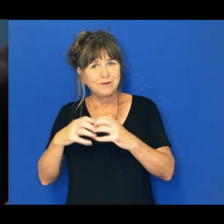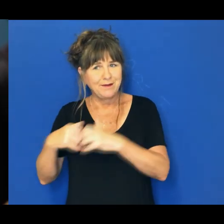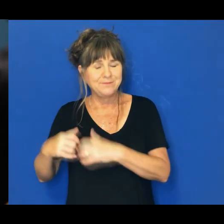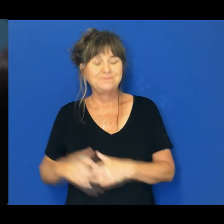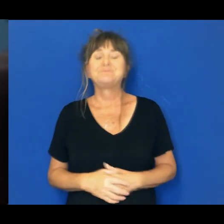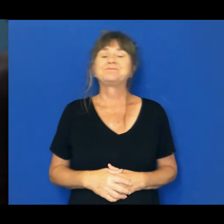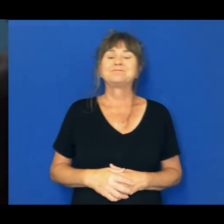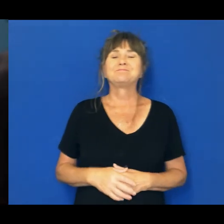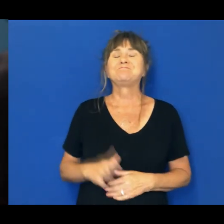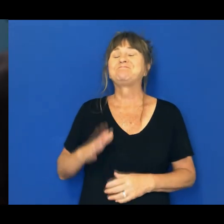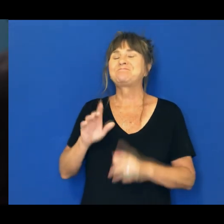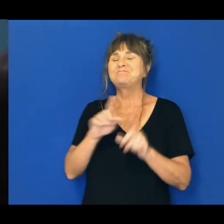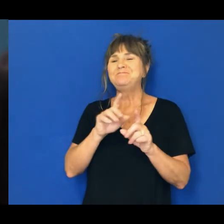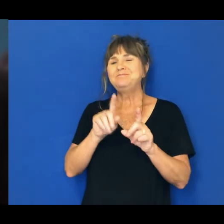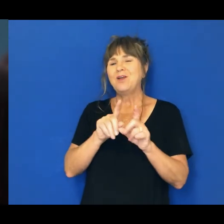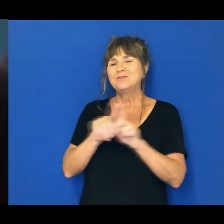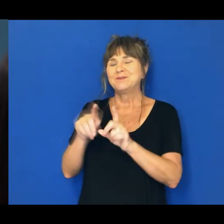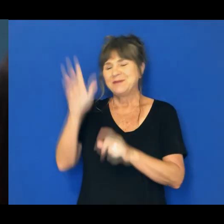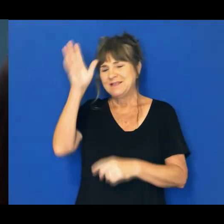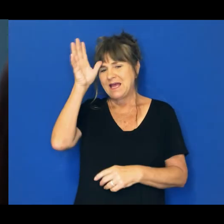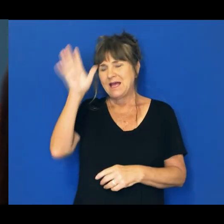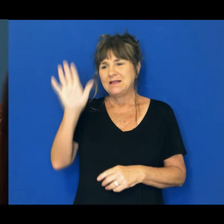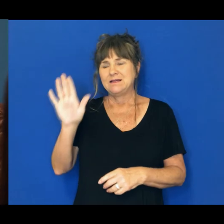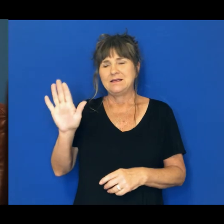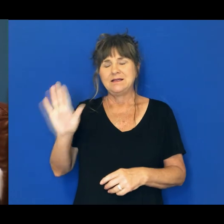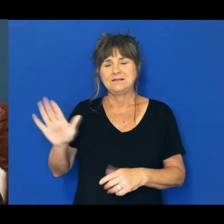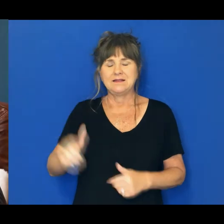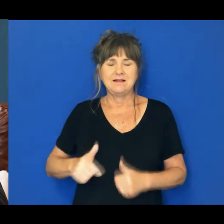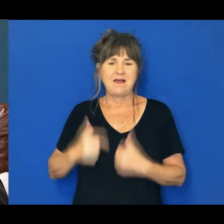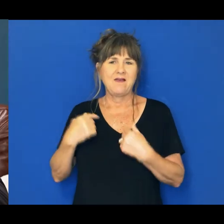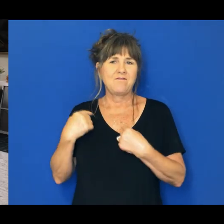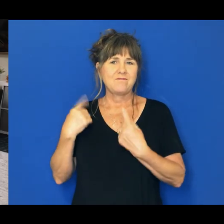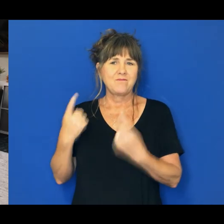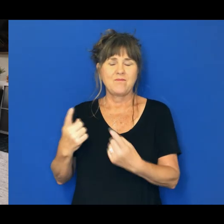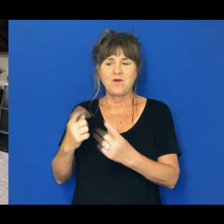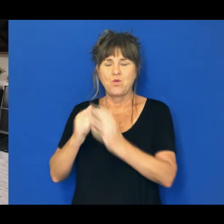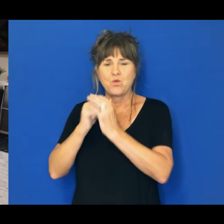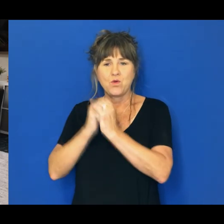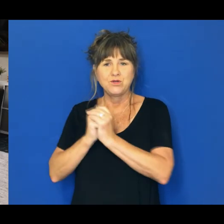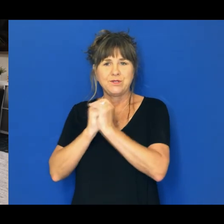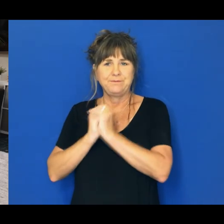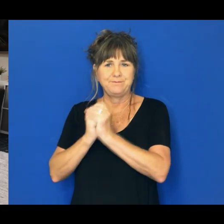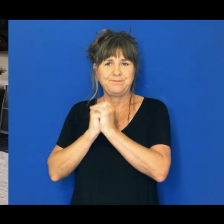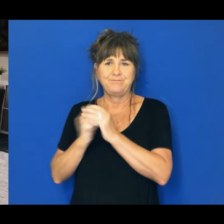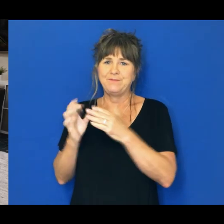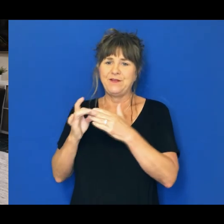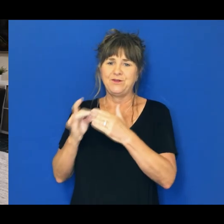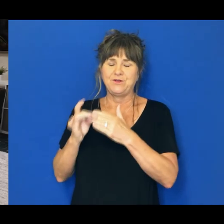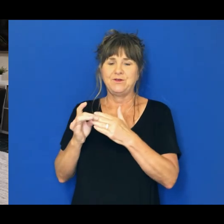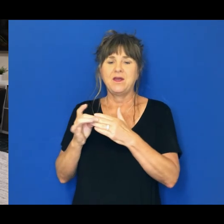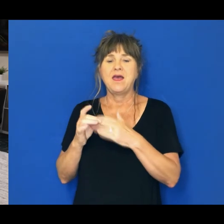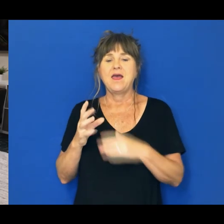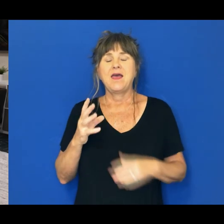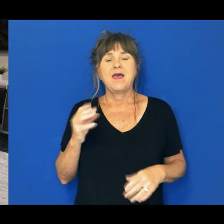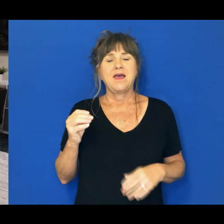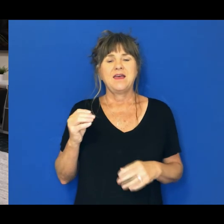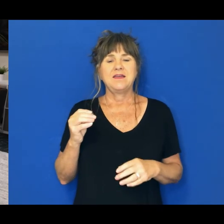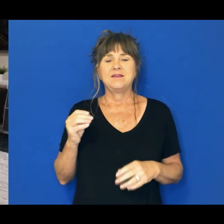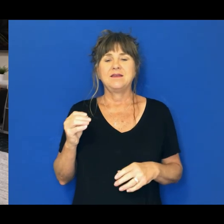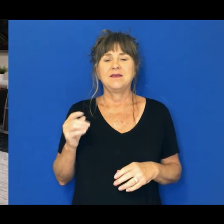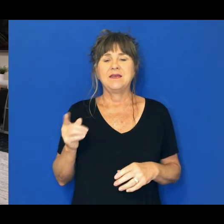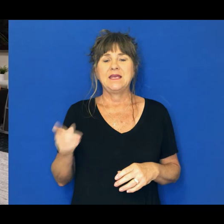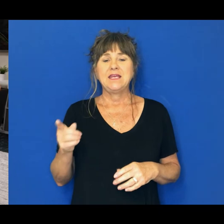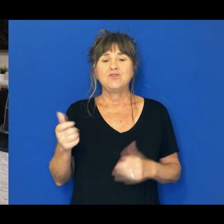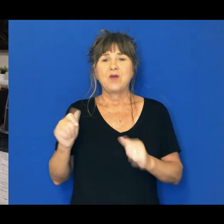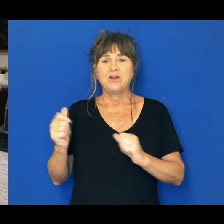But my dad also has actually been a lifelong worship leader and elder at our local church back where I'm from. And for the longest